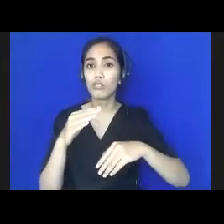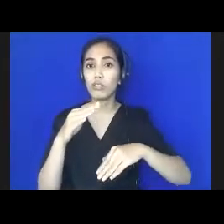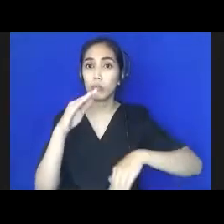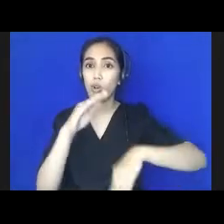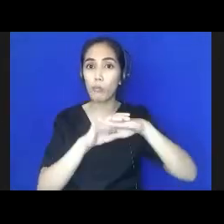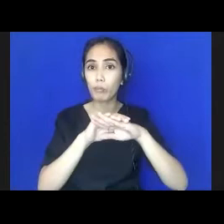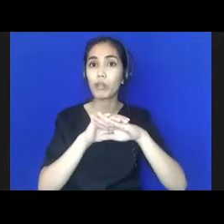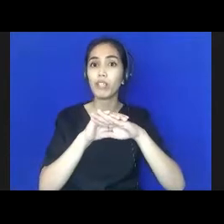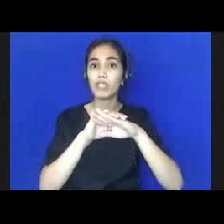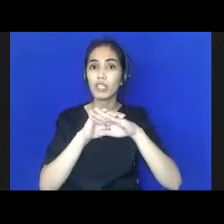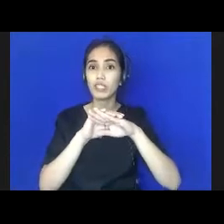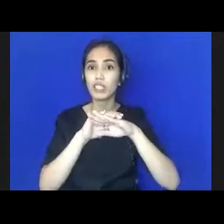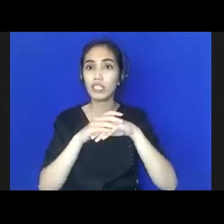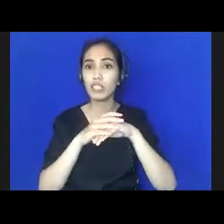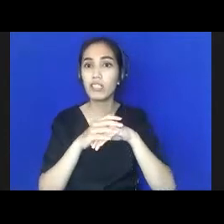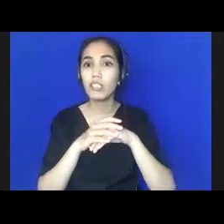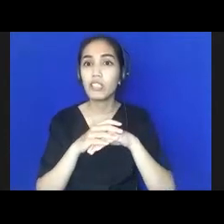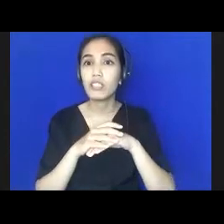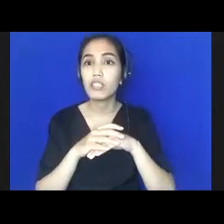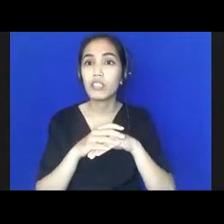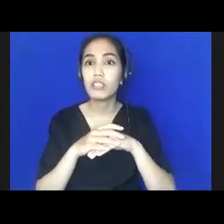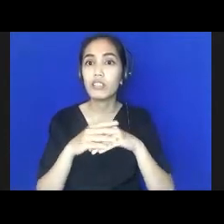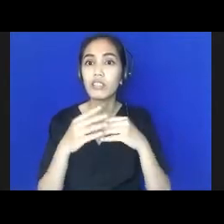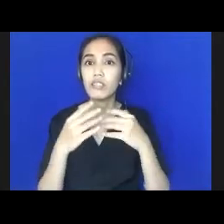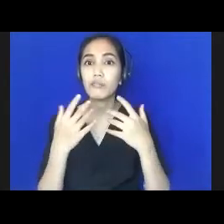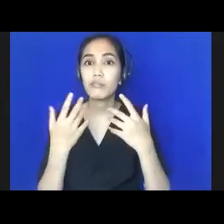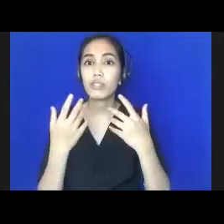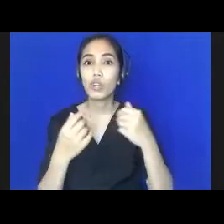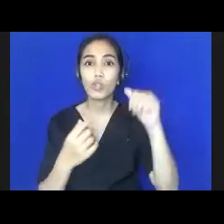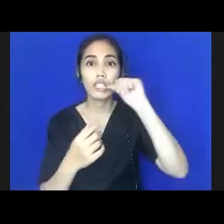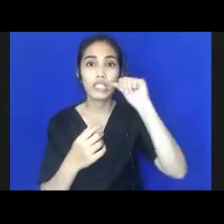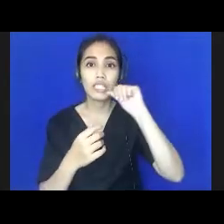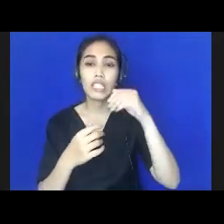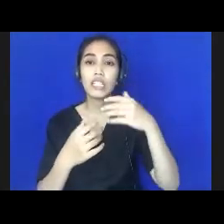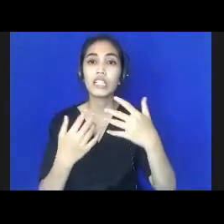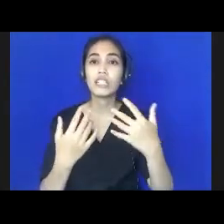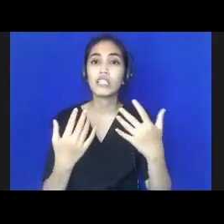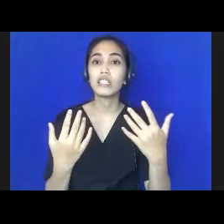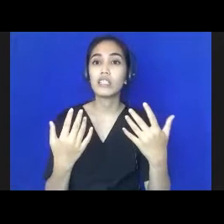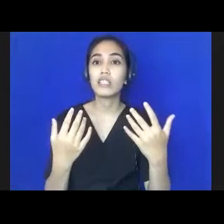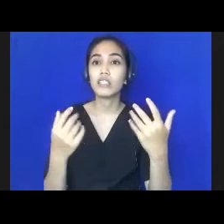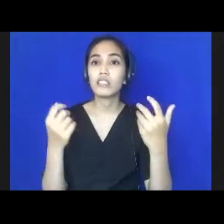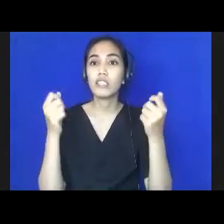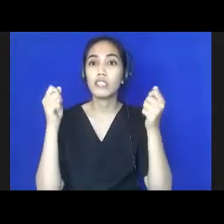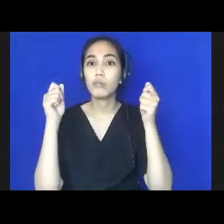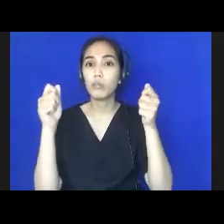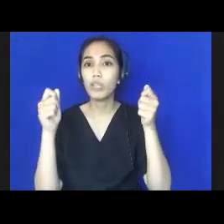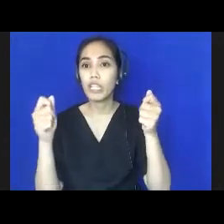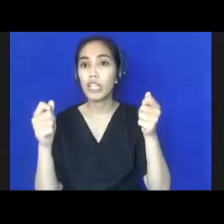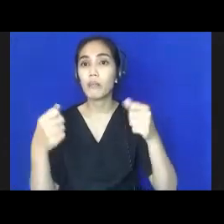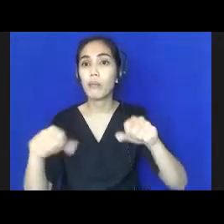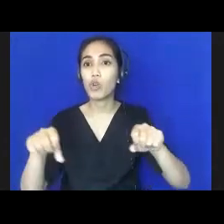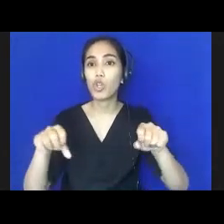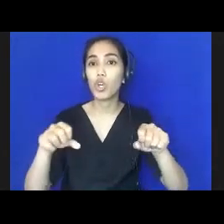agency advertising cars and motorbikes to take the message to the communities. They used